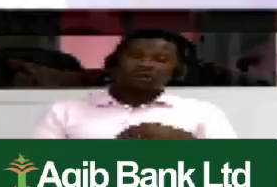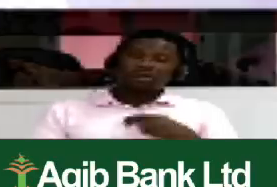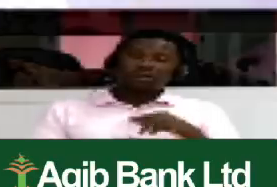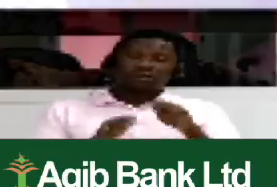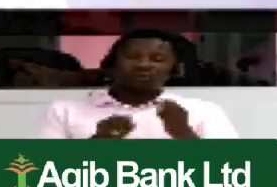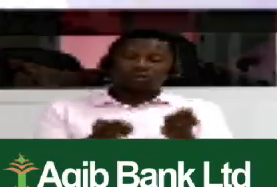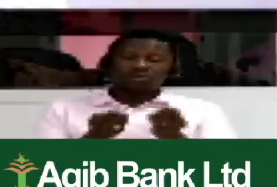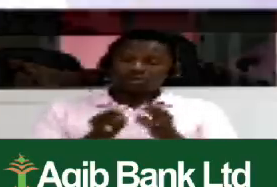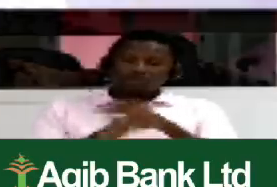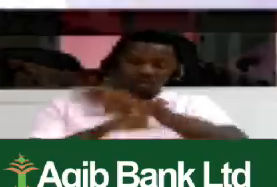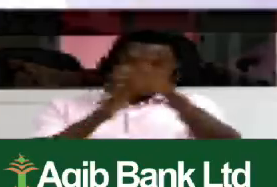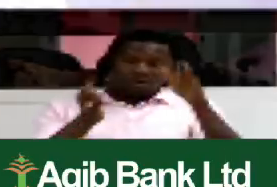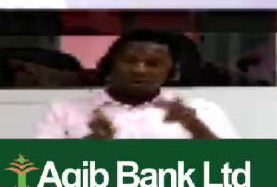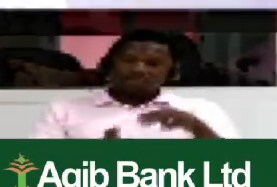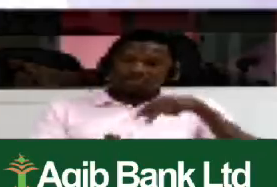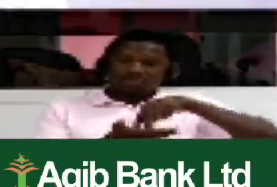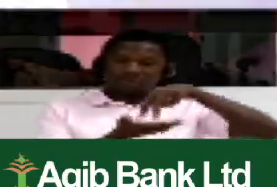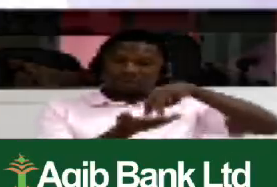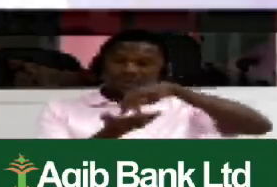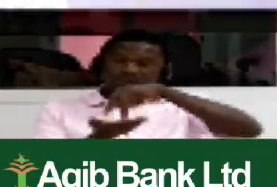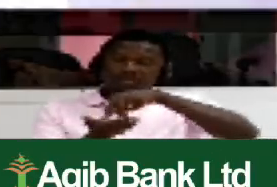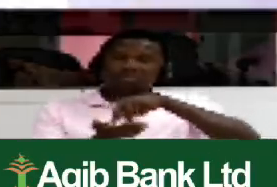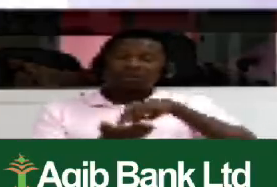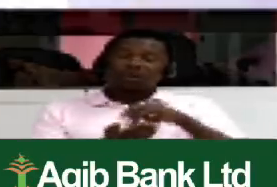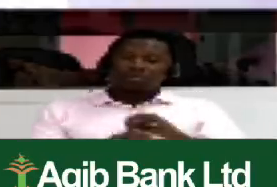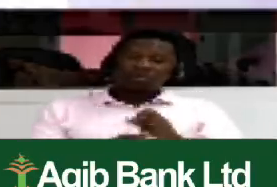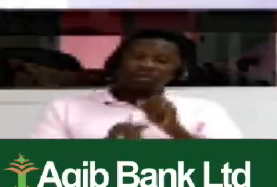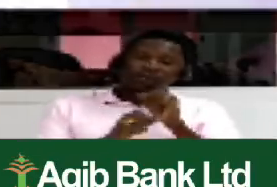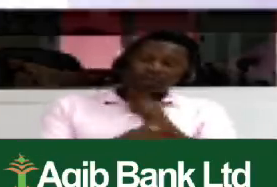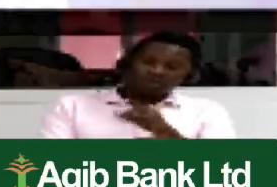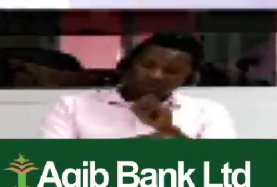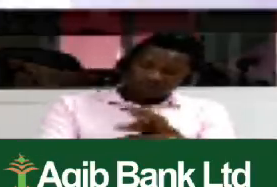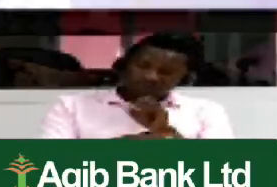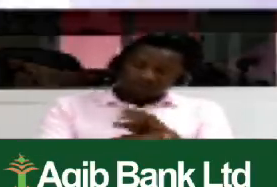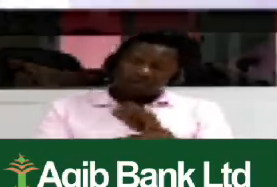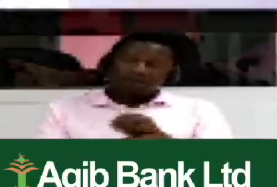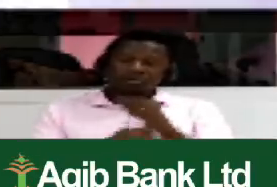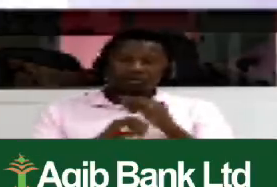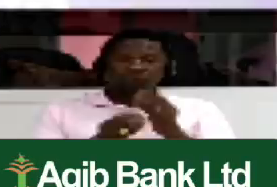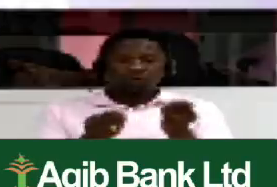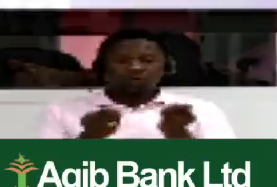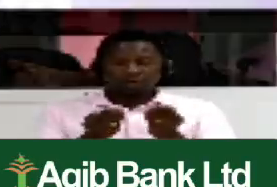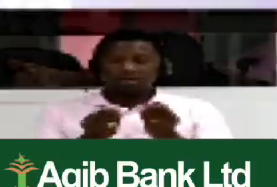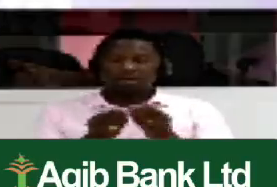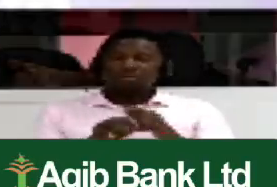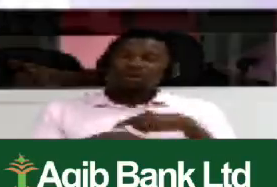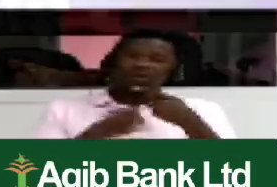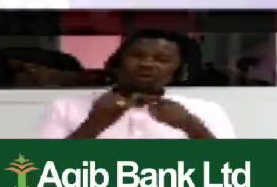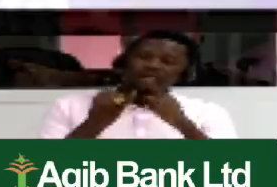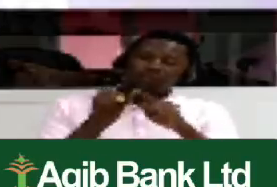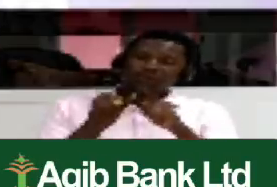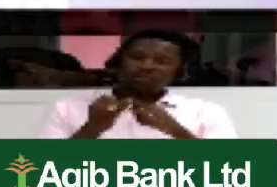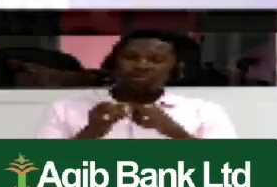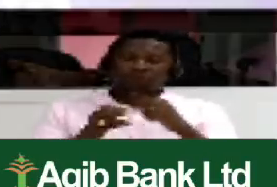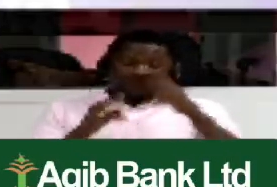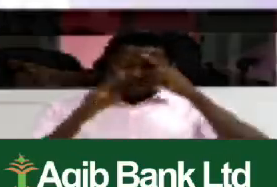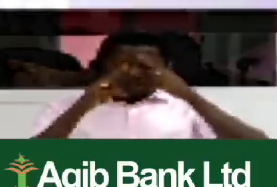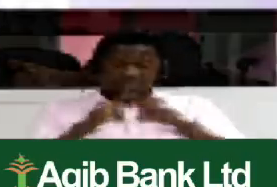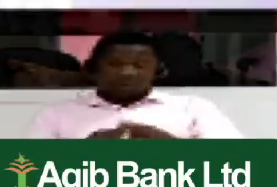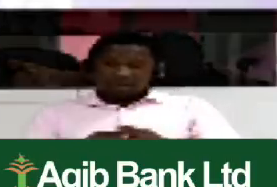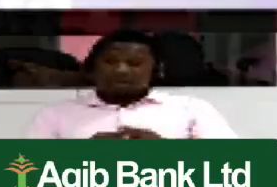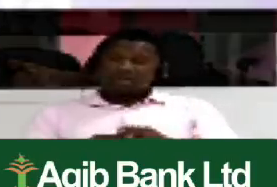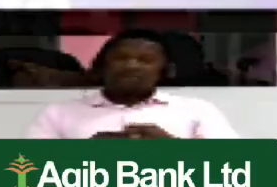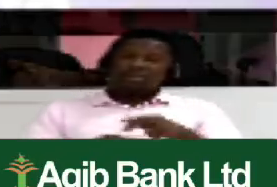students were gathered, and then we spoke to the students at length on matters of discipline, on matters